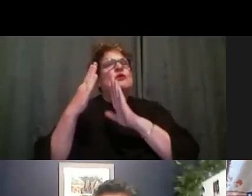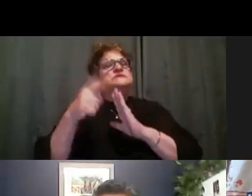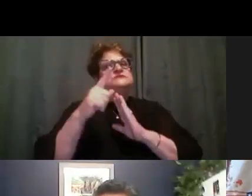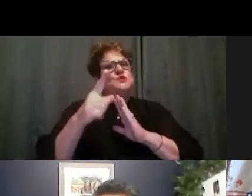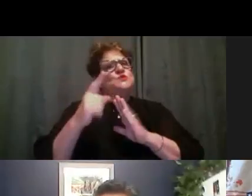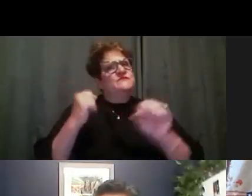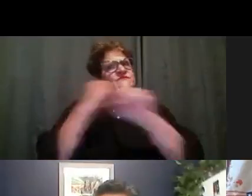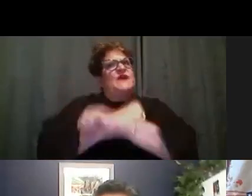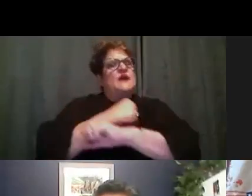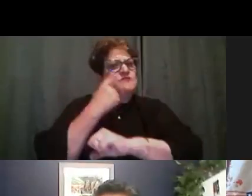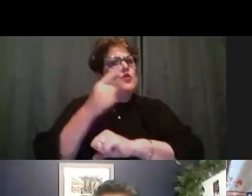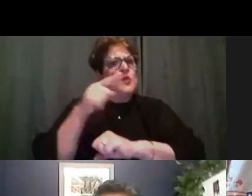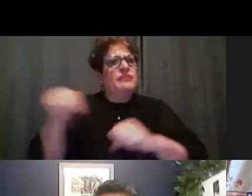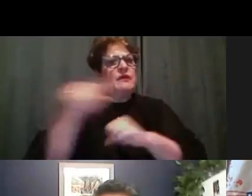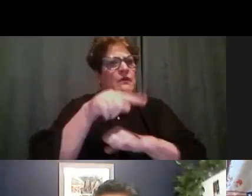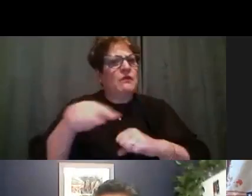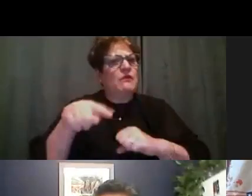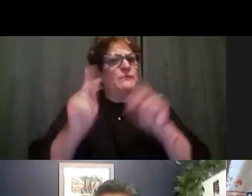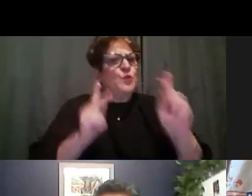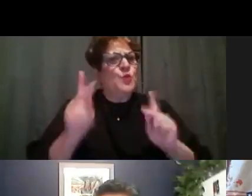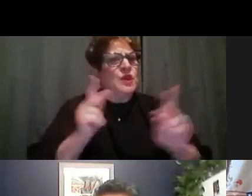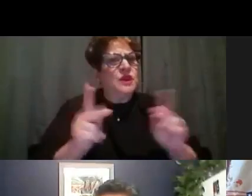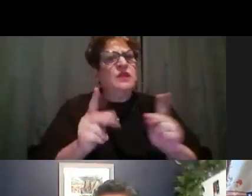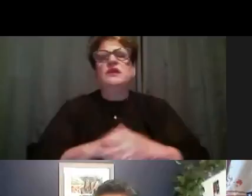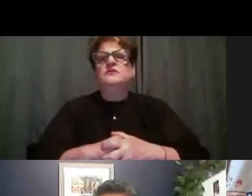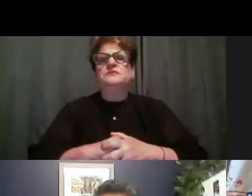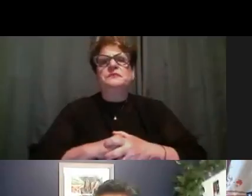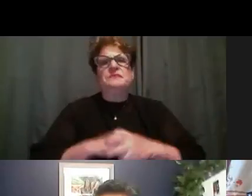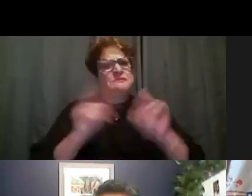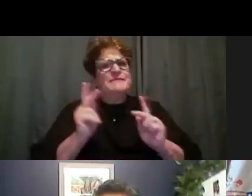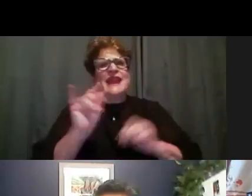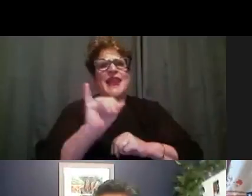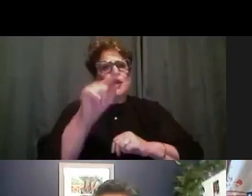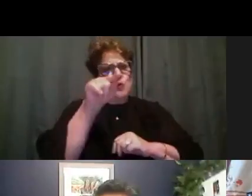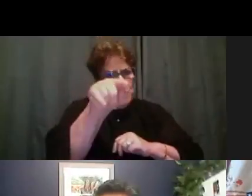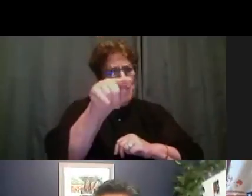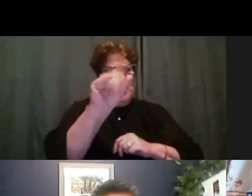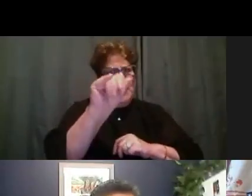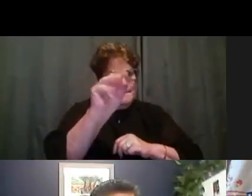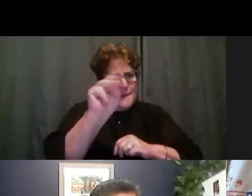More people like you need to be a